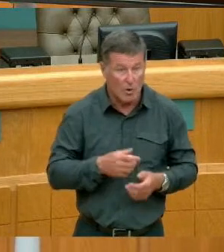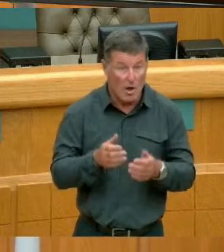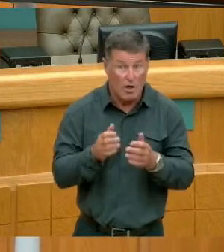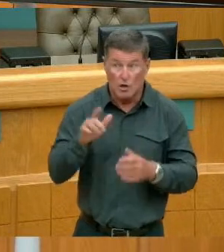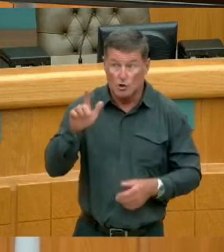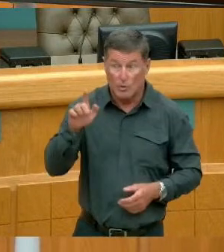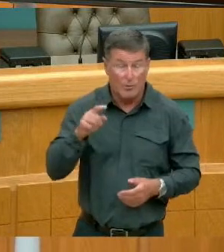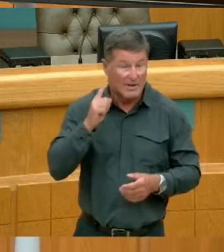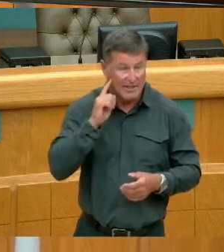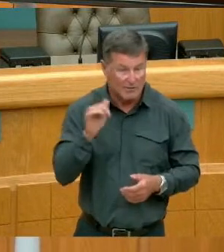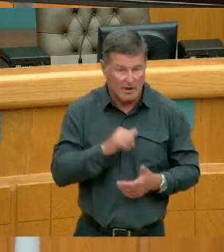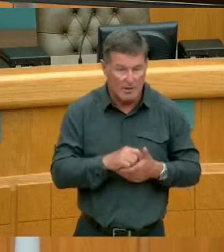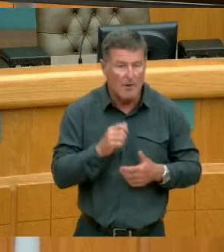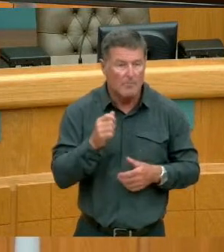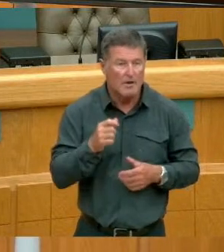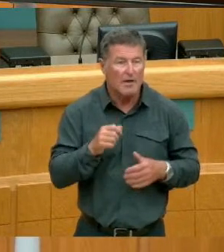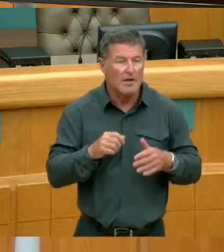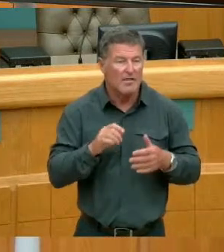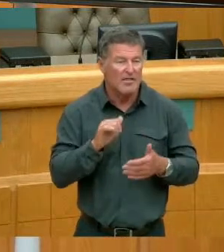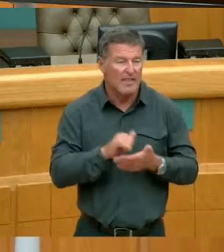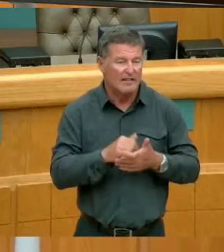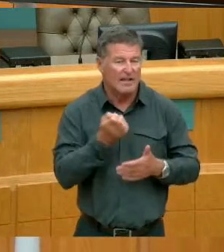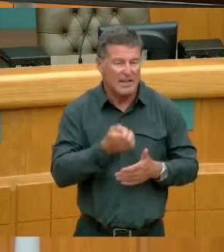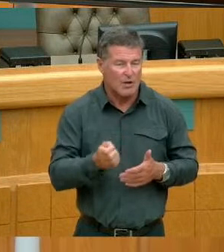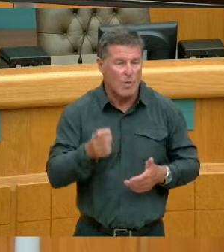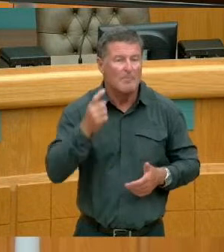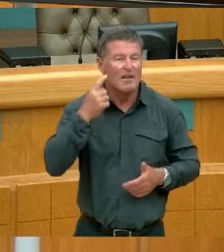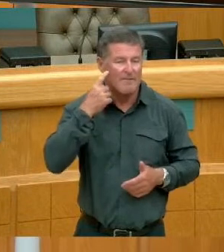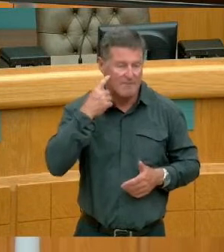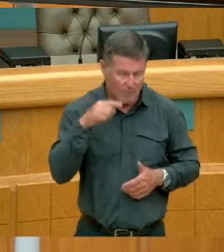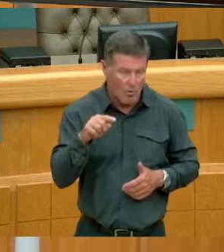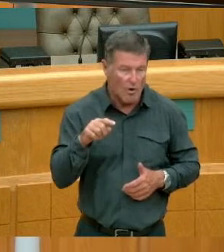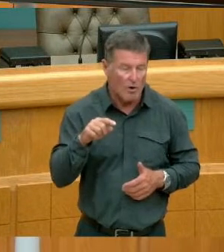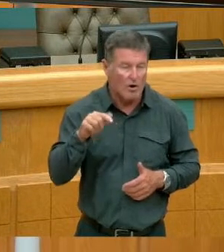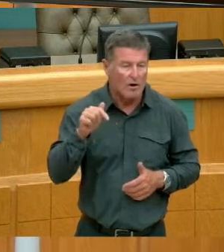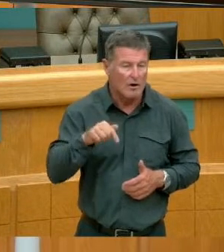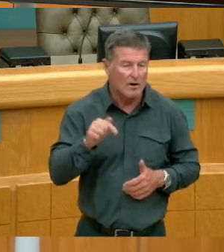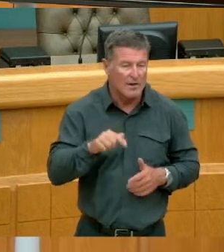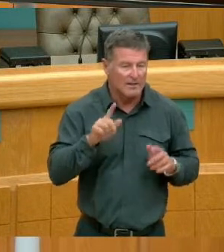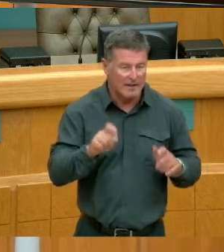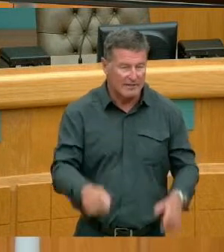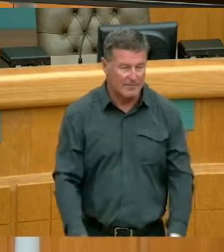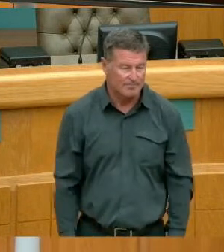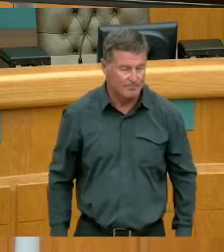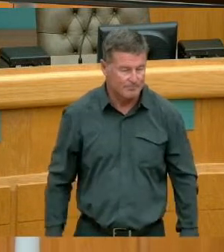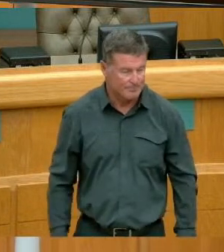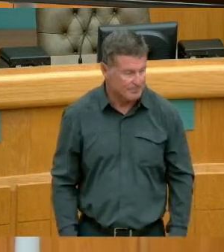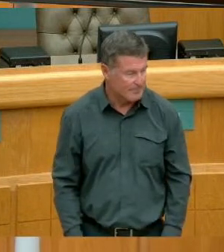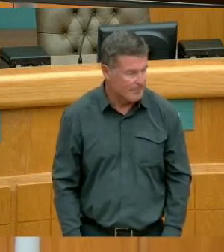like a lot, but it's all based upon the item. Thanks, Canales.